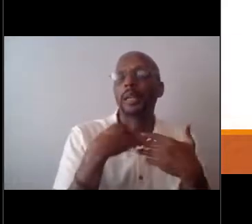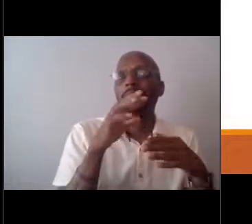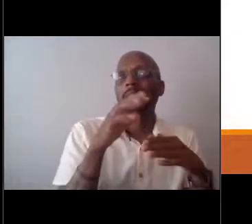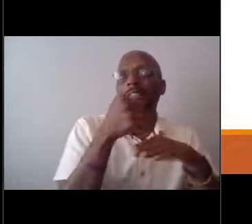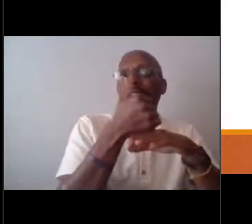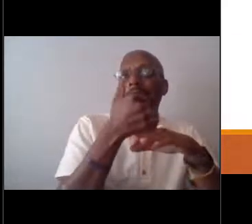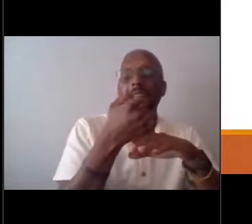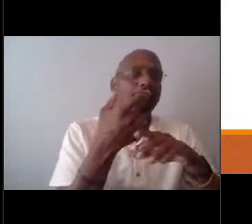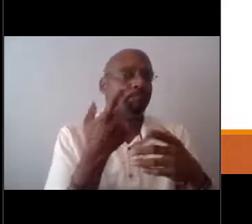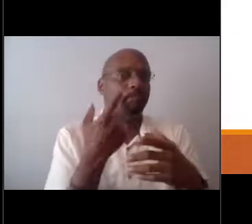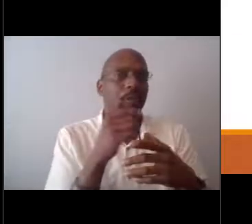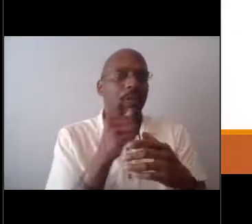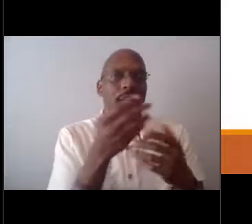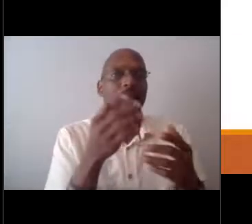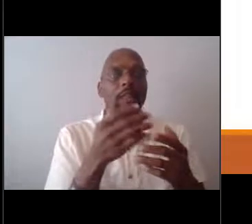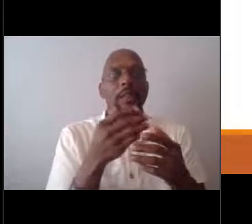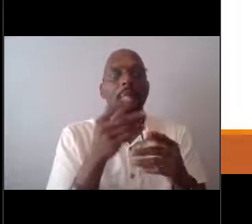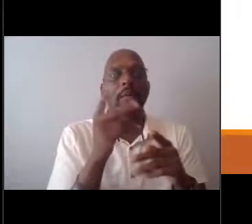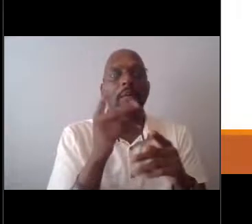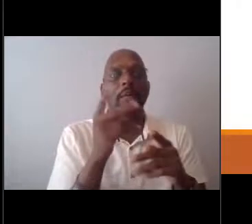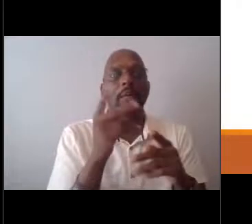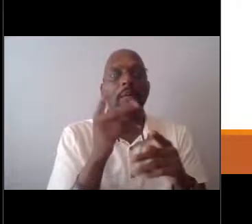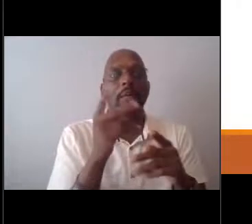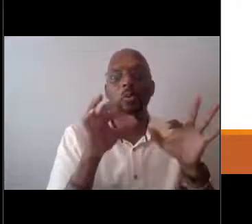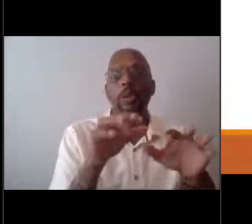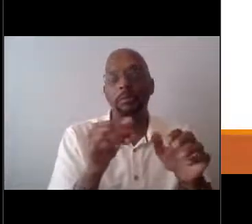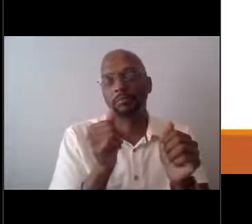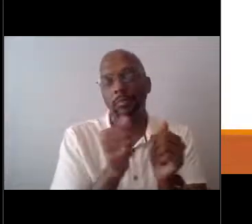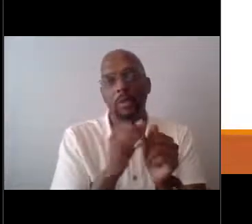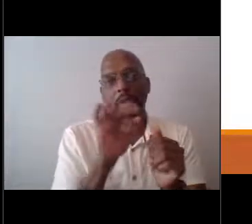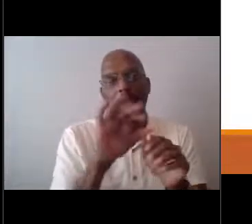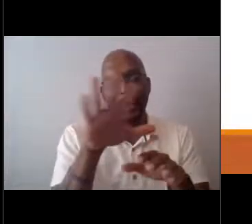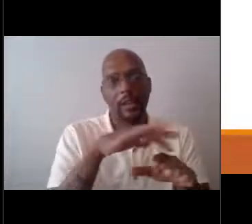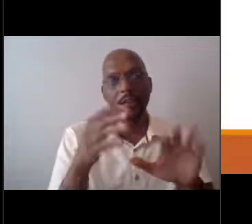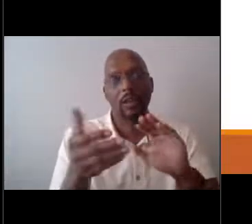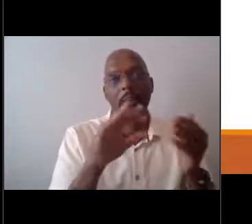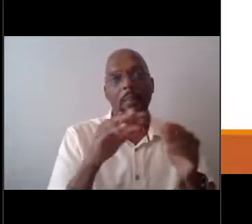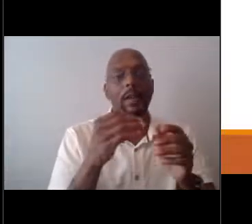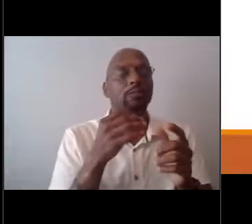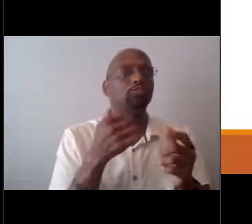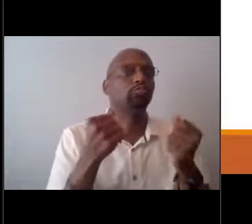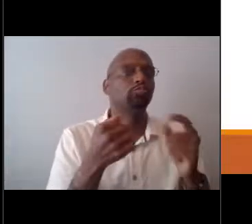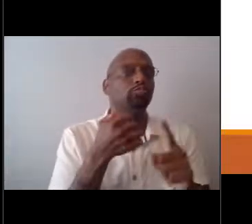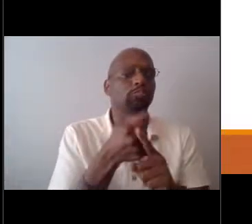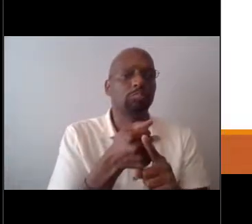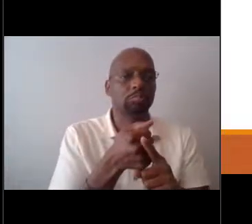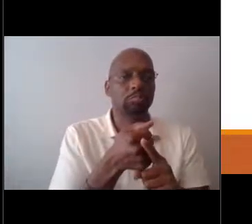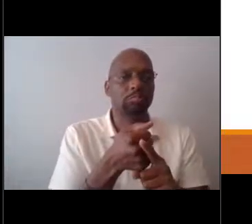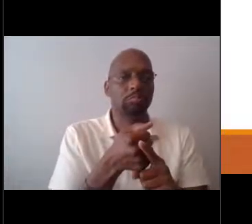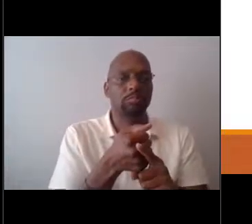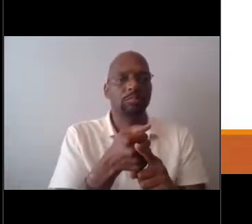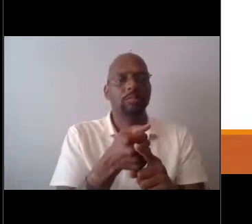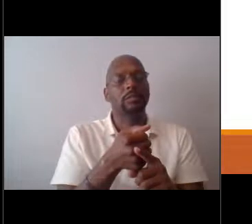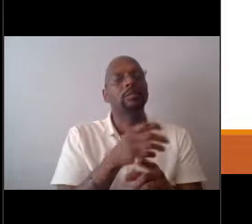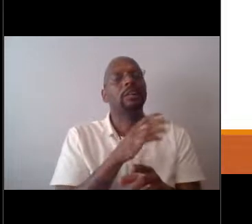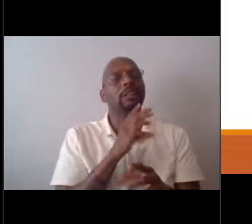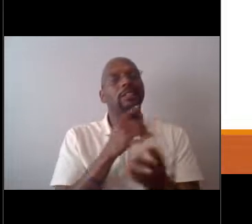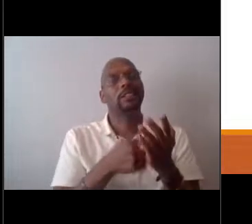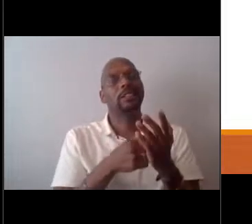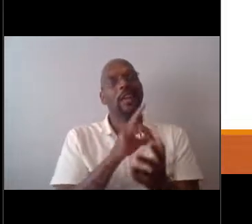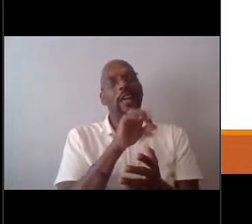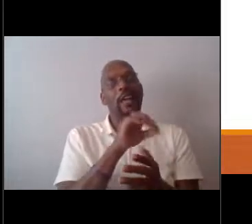a population greater than 0. And we're proposing that blocks at or above the 80th percentile based